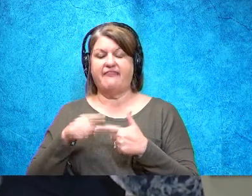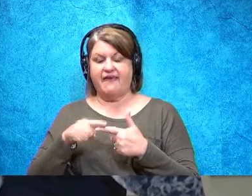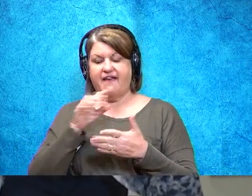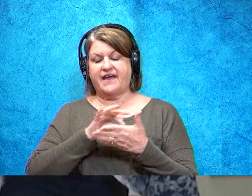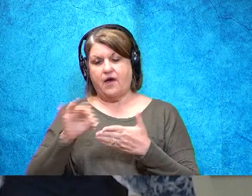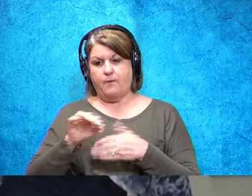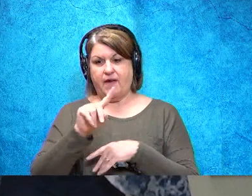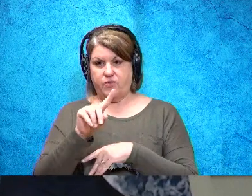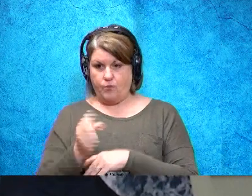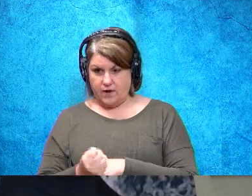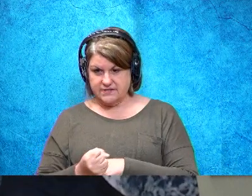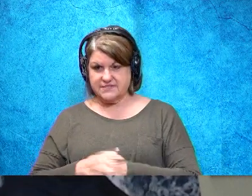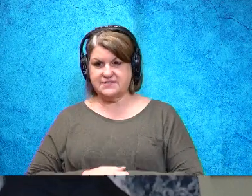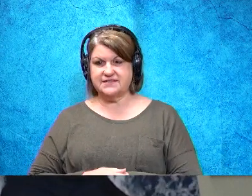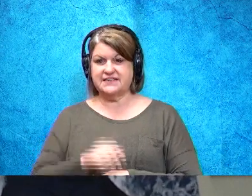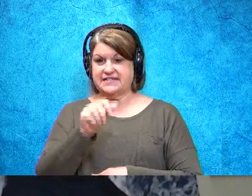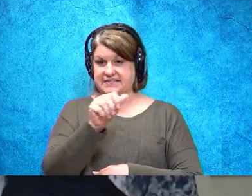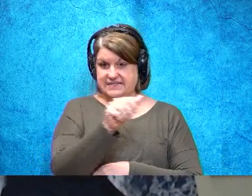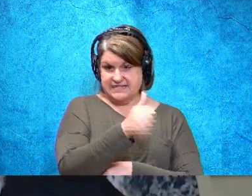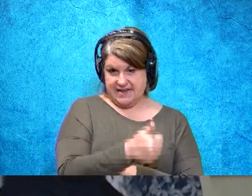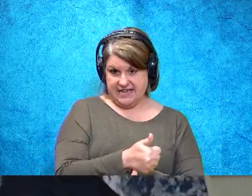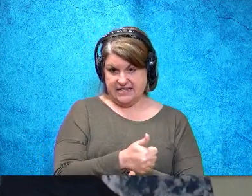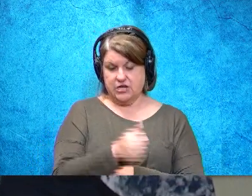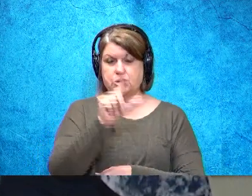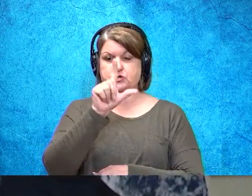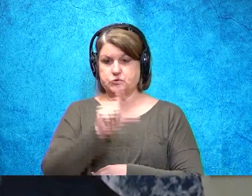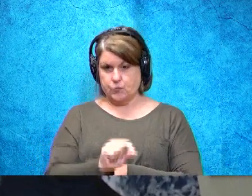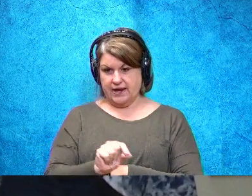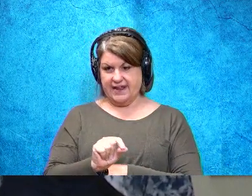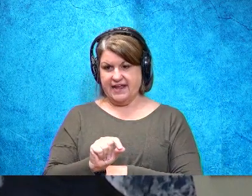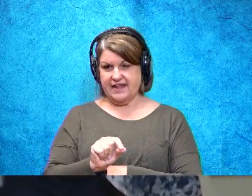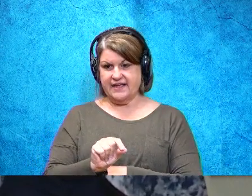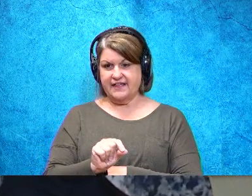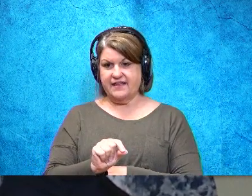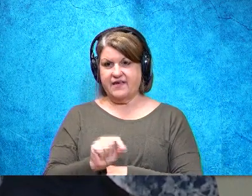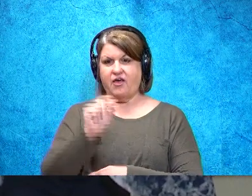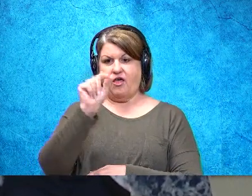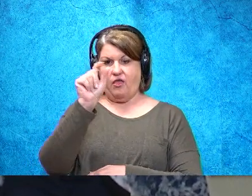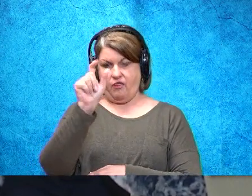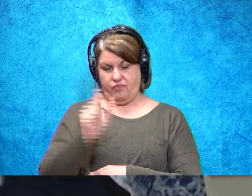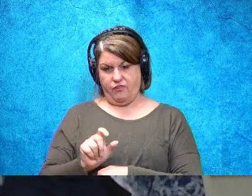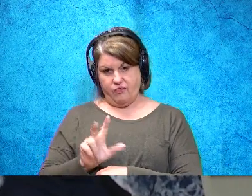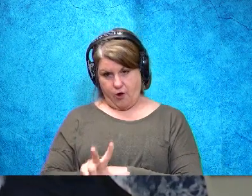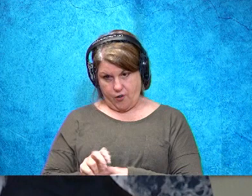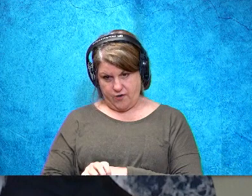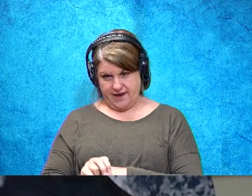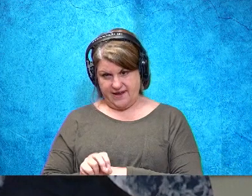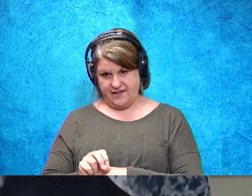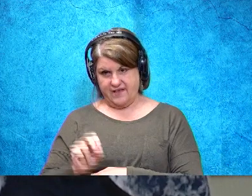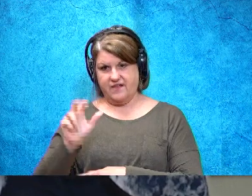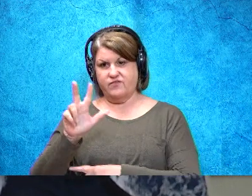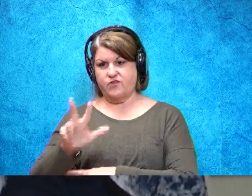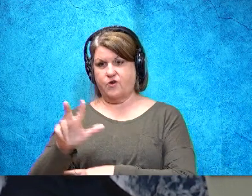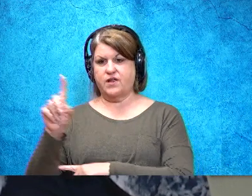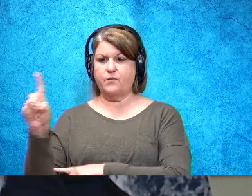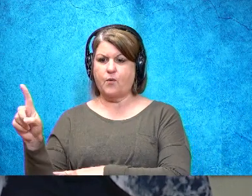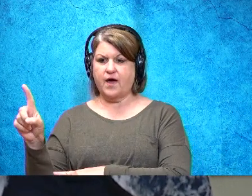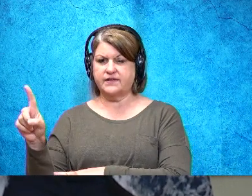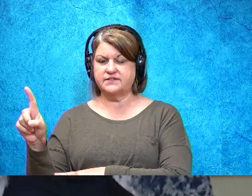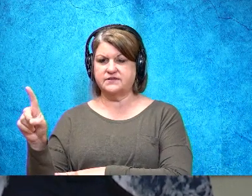ones. 10, 20, 30,